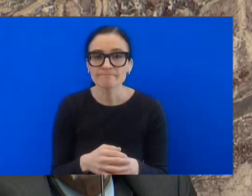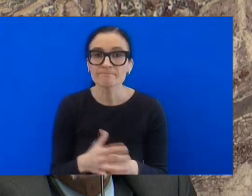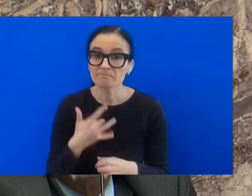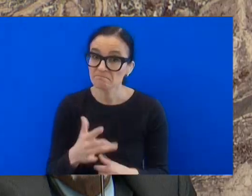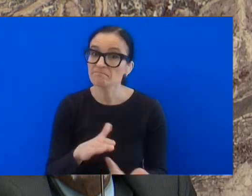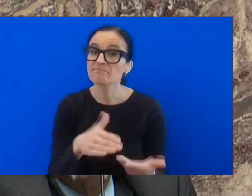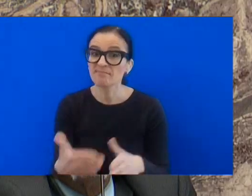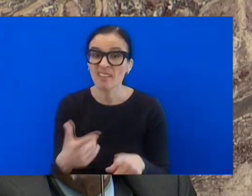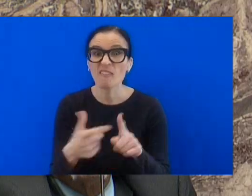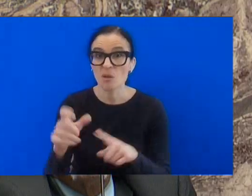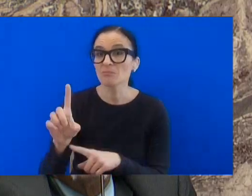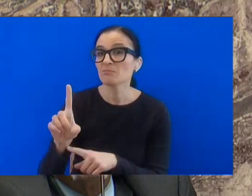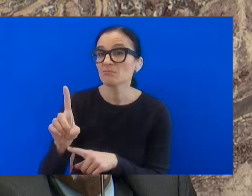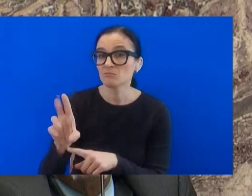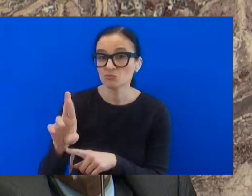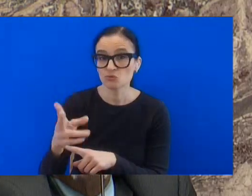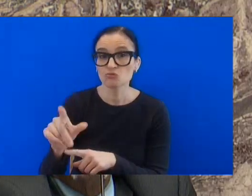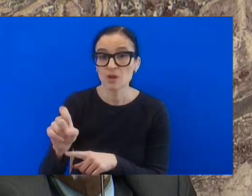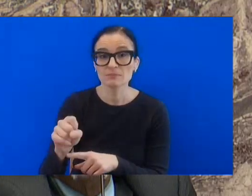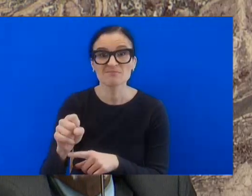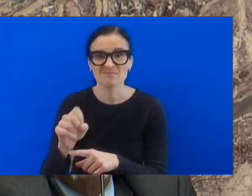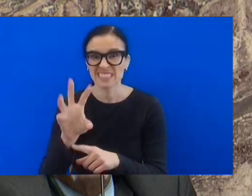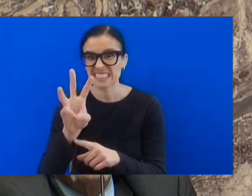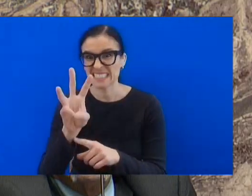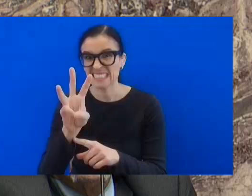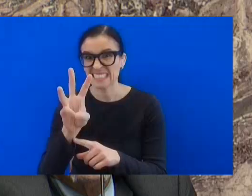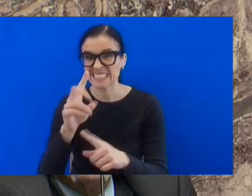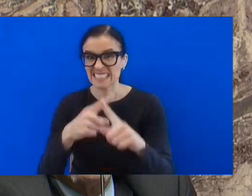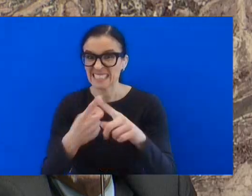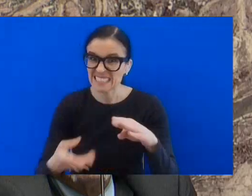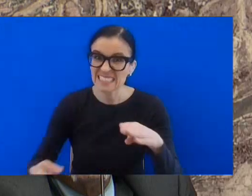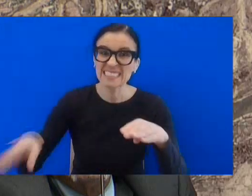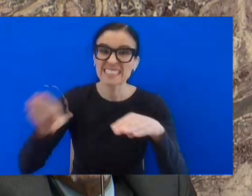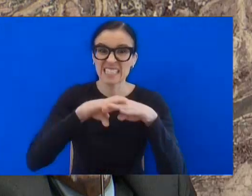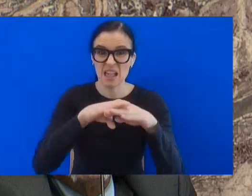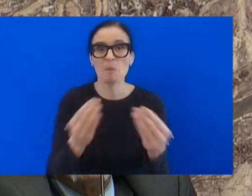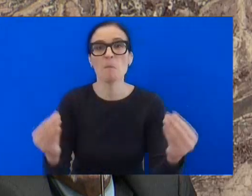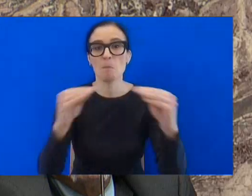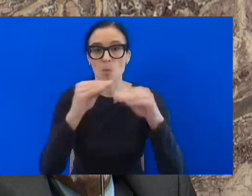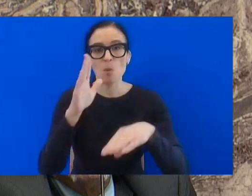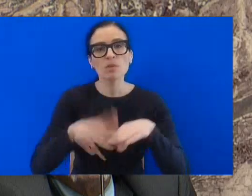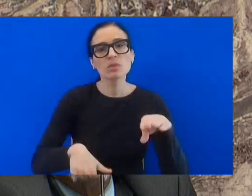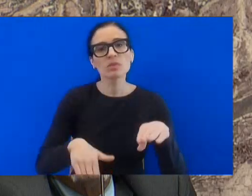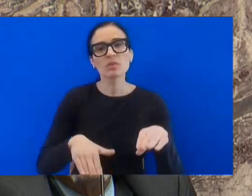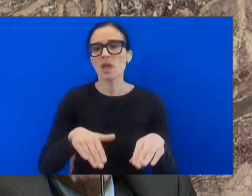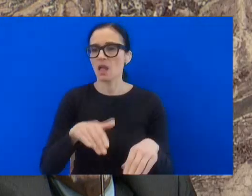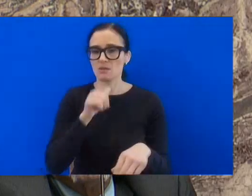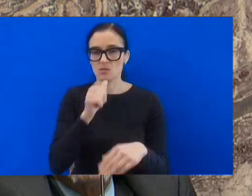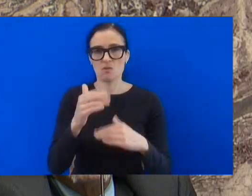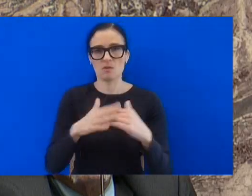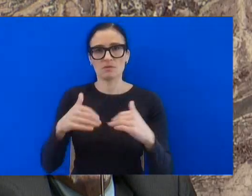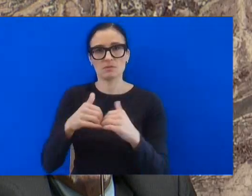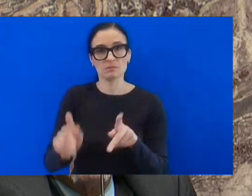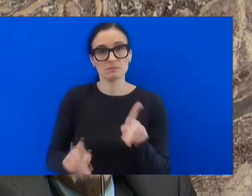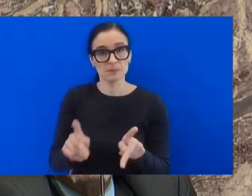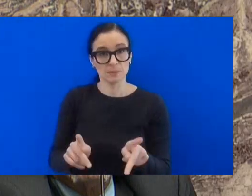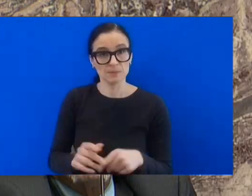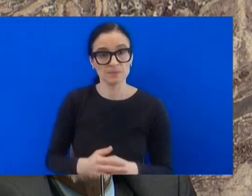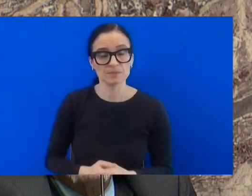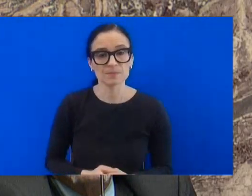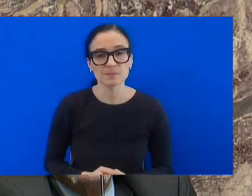its so-called safe supply experiment. Meanwhile, my community is still waiting for a fully funded detox and treatment